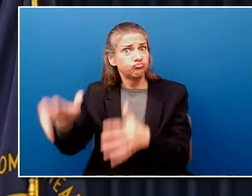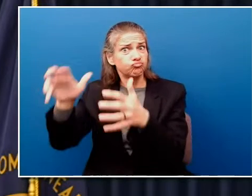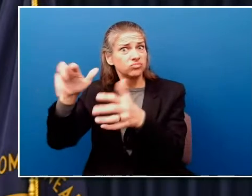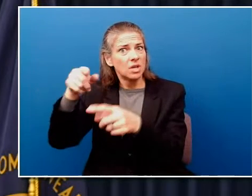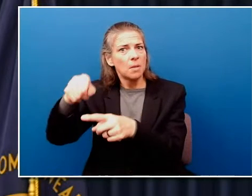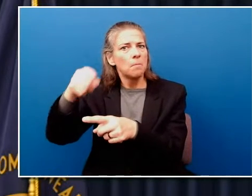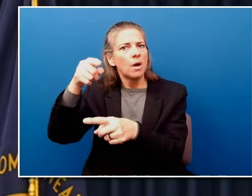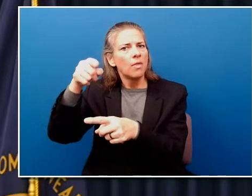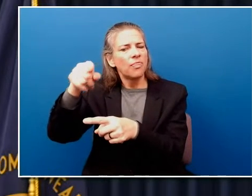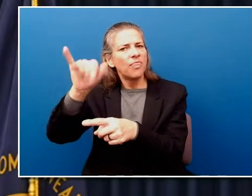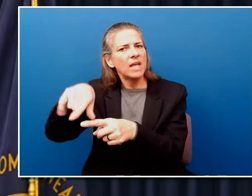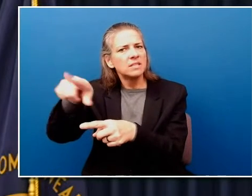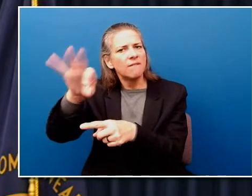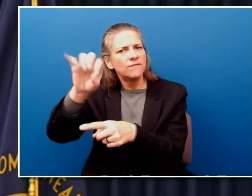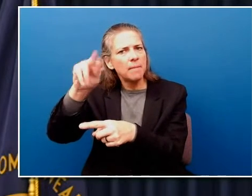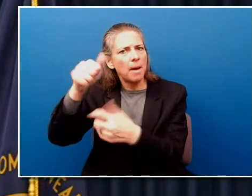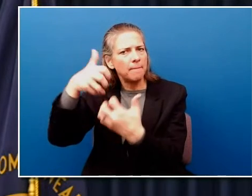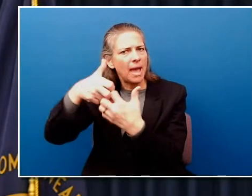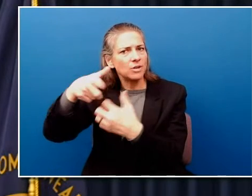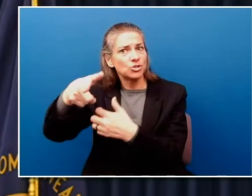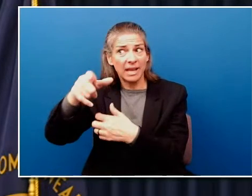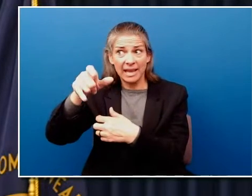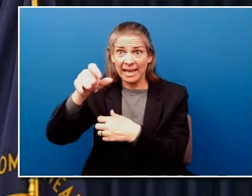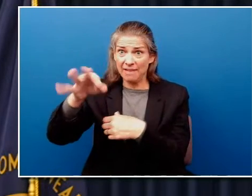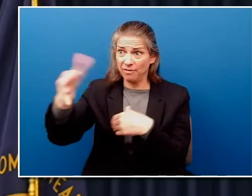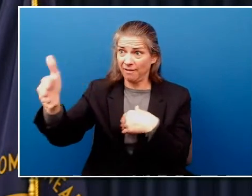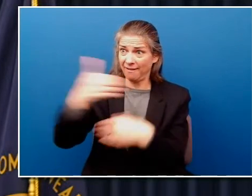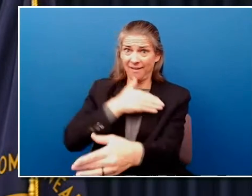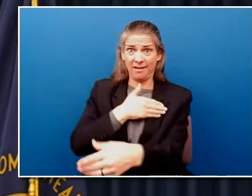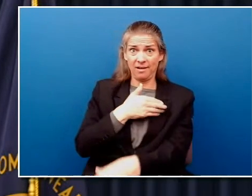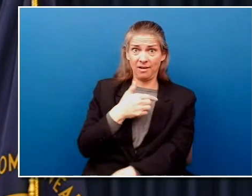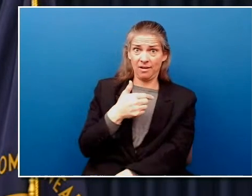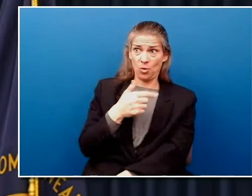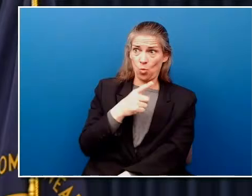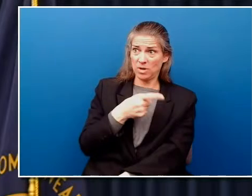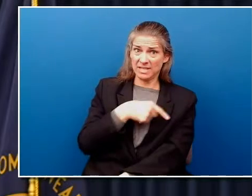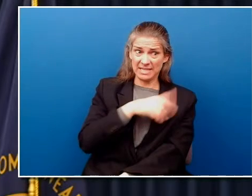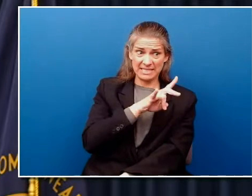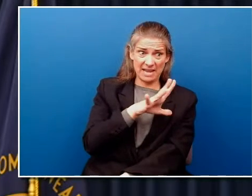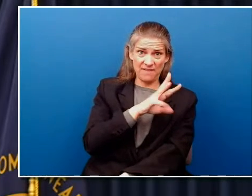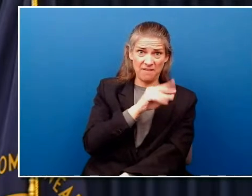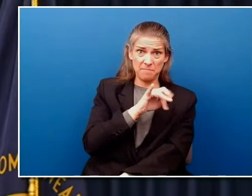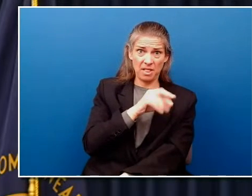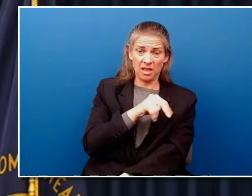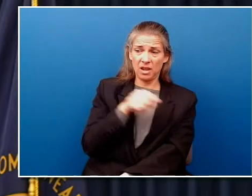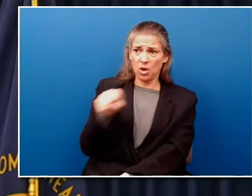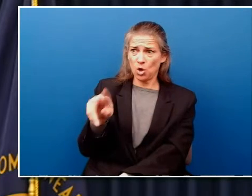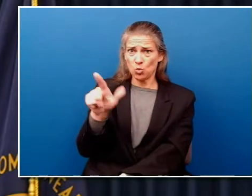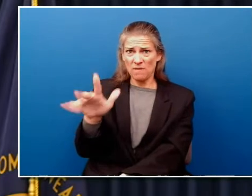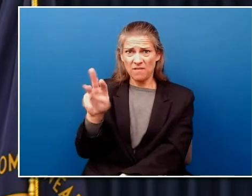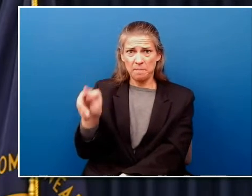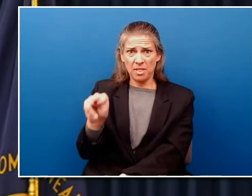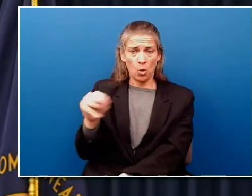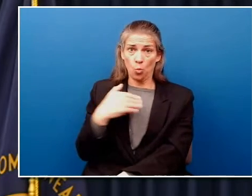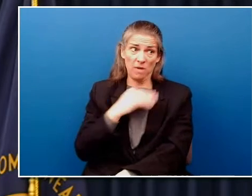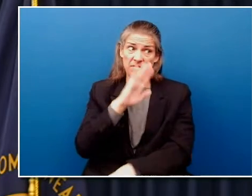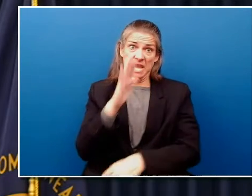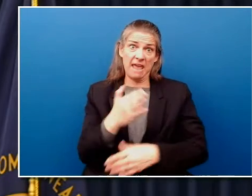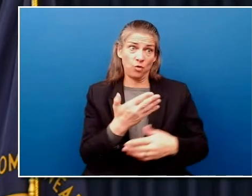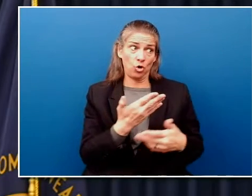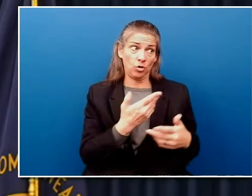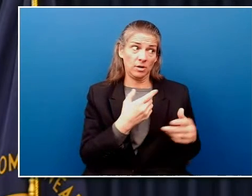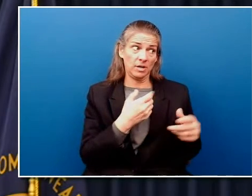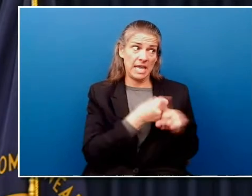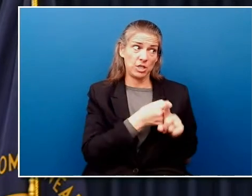I could probably live with it. You know, one's 75 million and the other is 25 million. We've never come close to 75 million, I don't